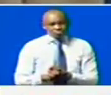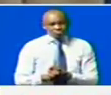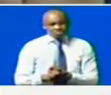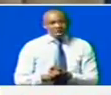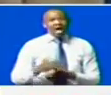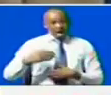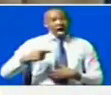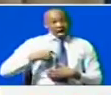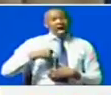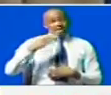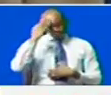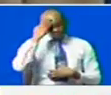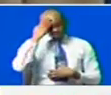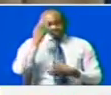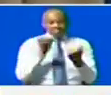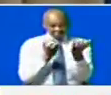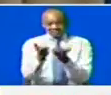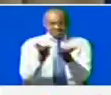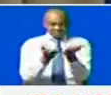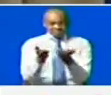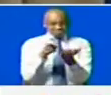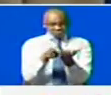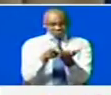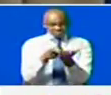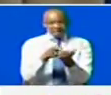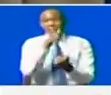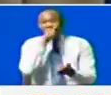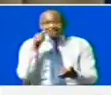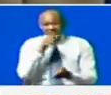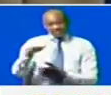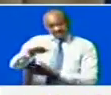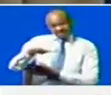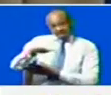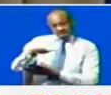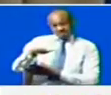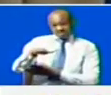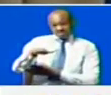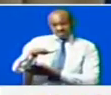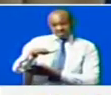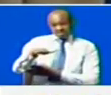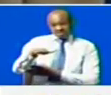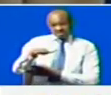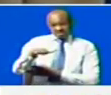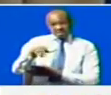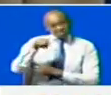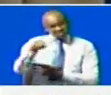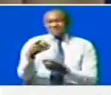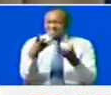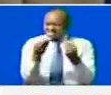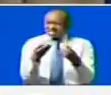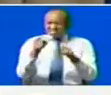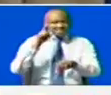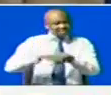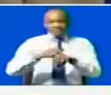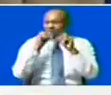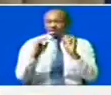I know that business, as well as the private sector, have not had an easy time in recent